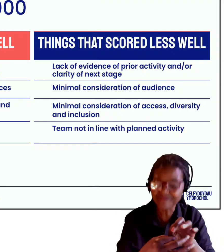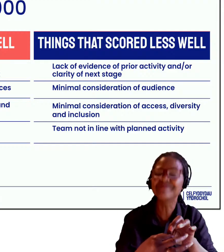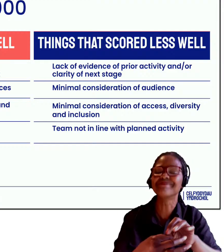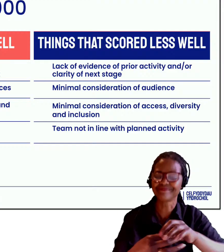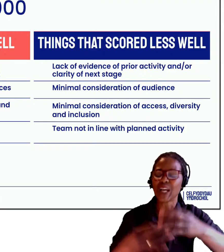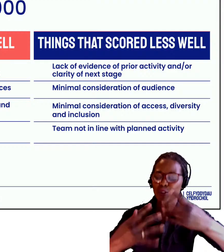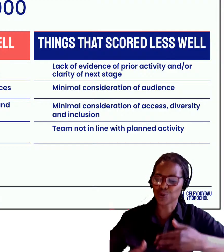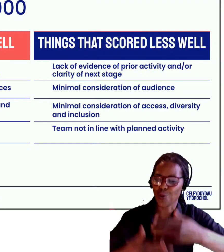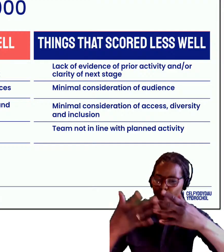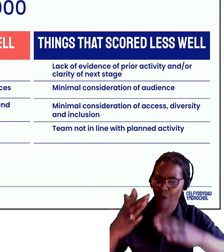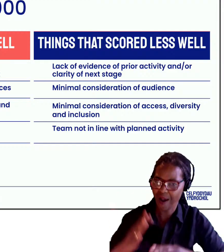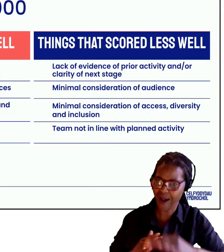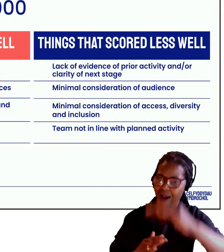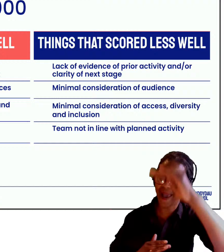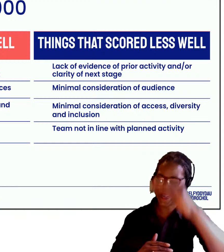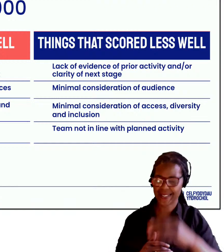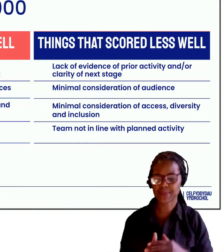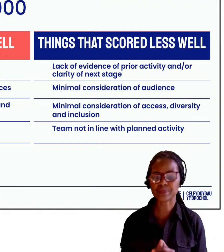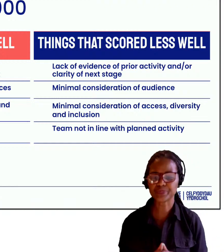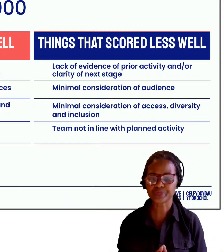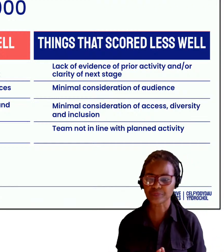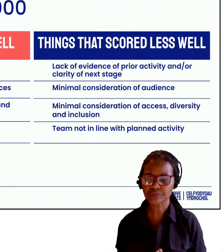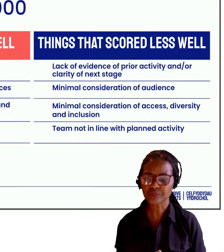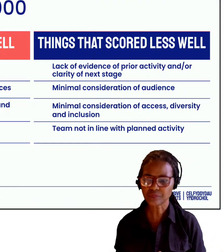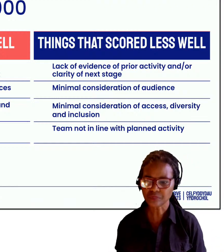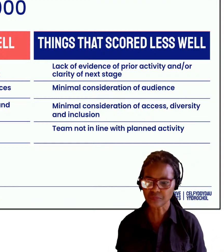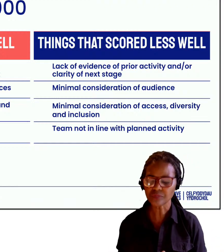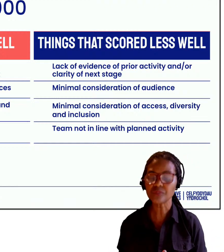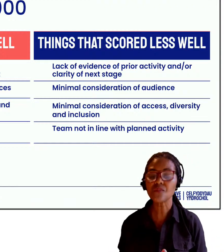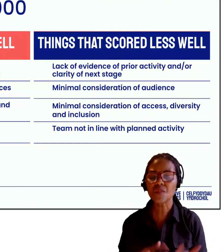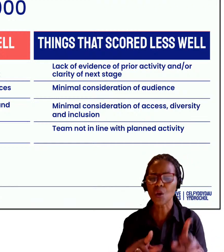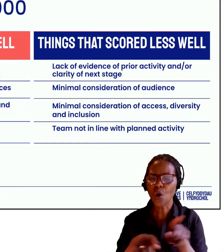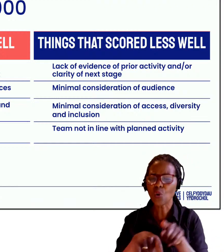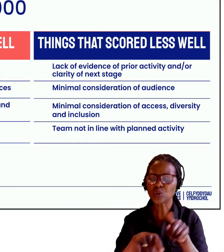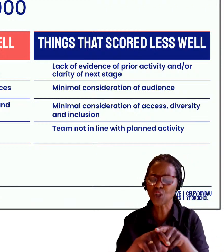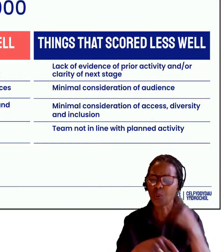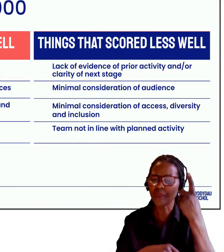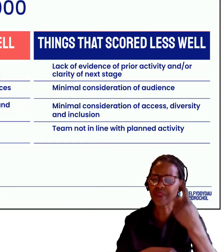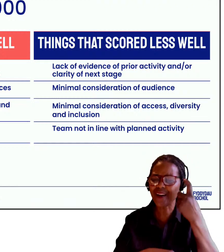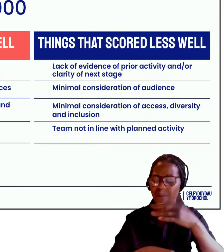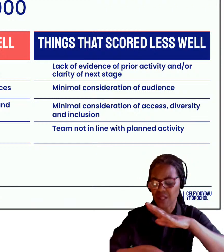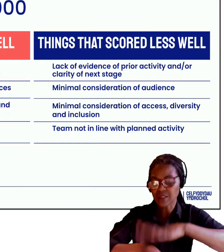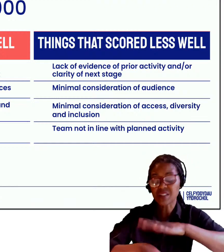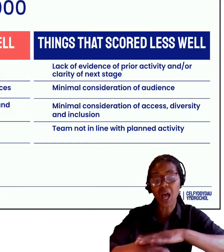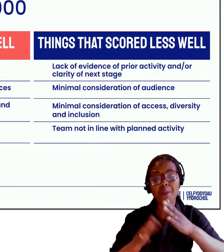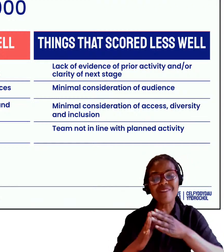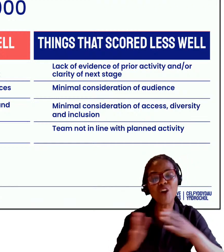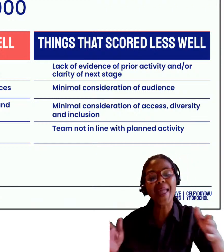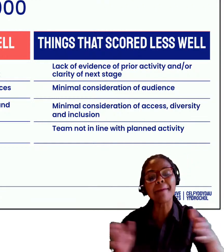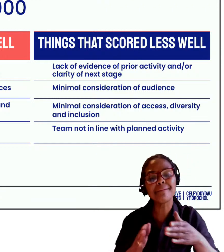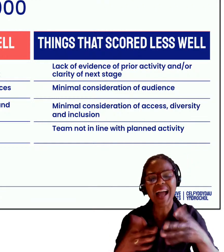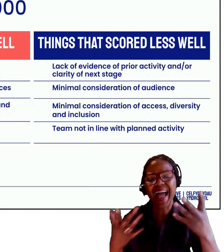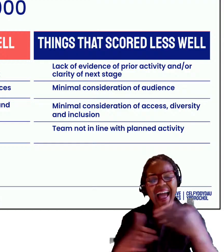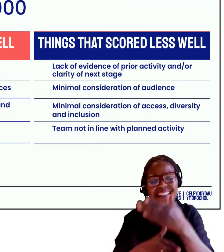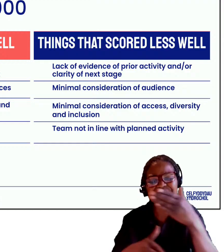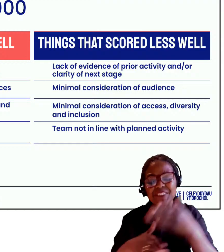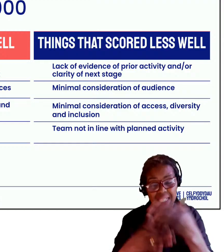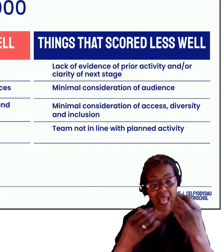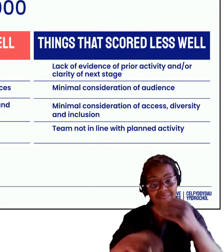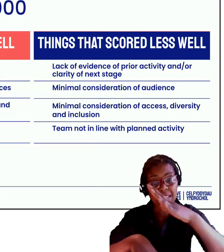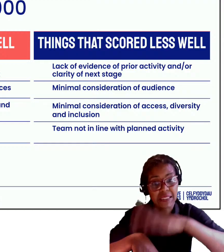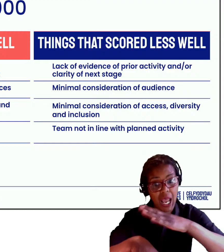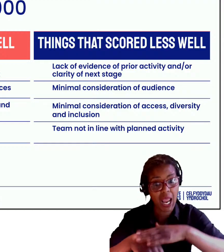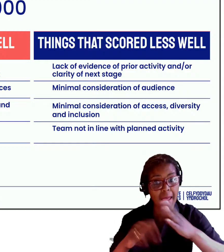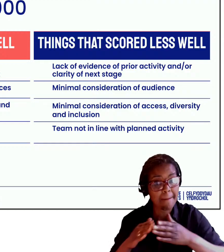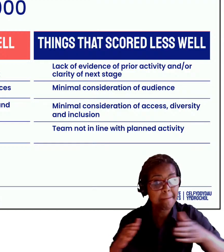place or could be brought together in the time frame of the proposed activity scored well. and that the team had the skills necessary